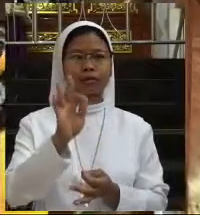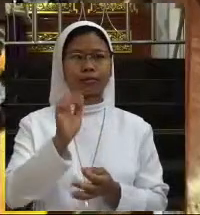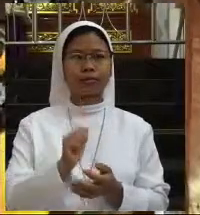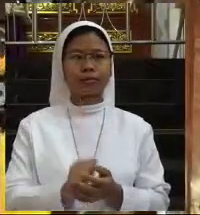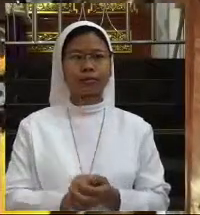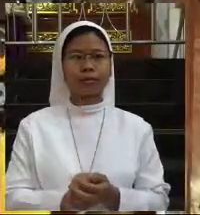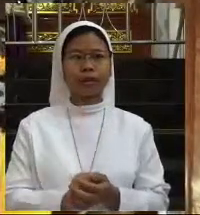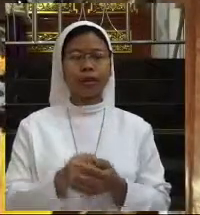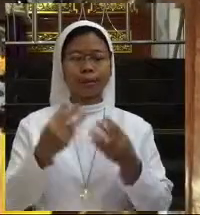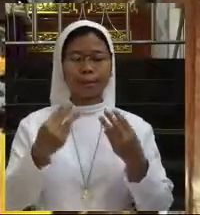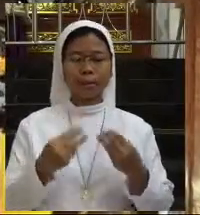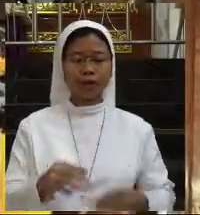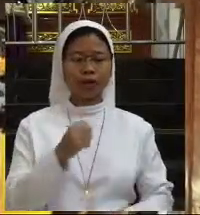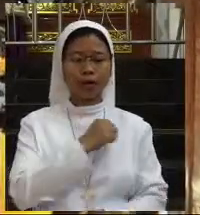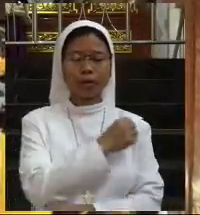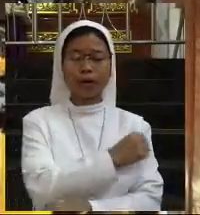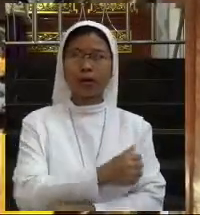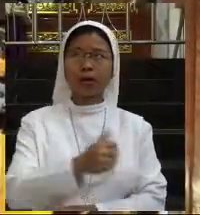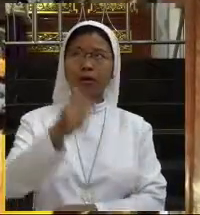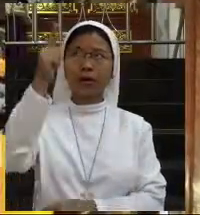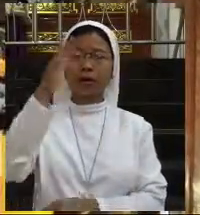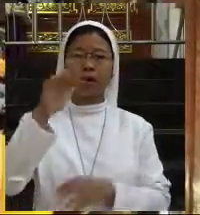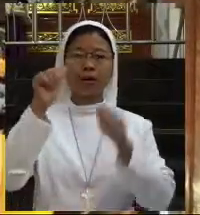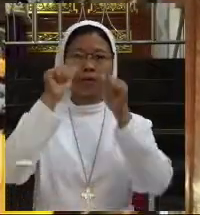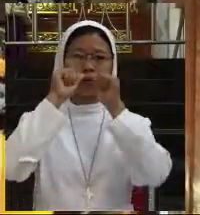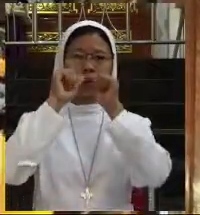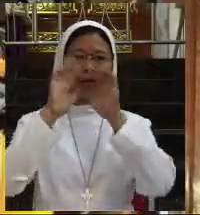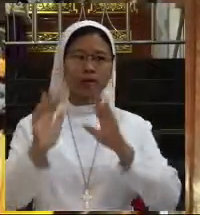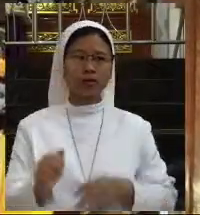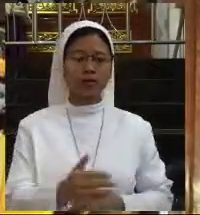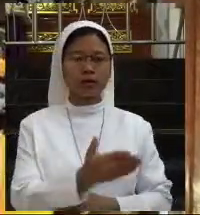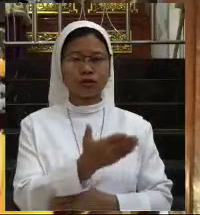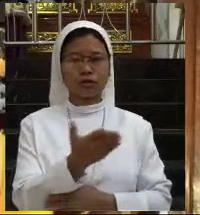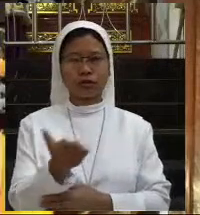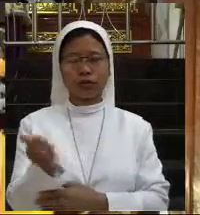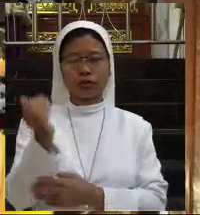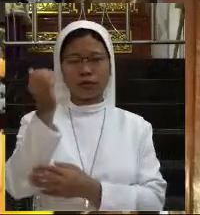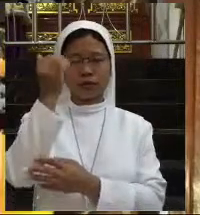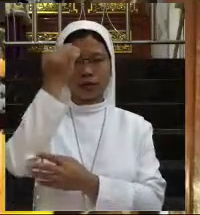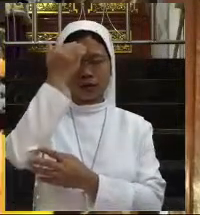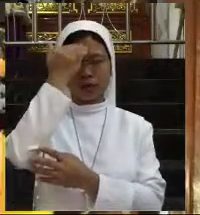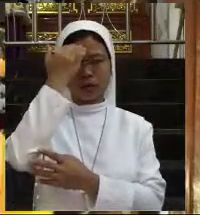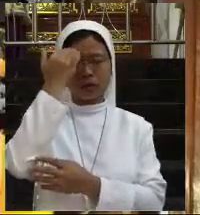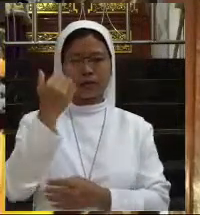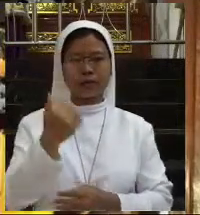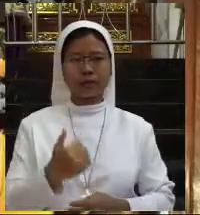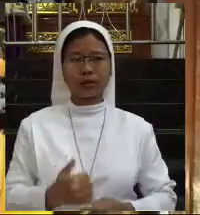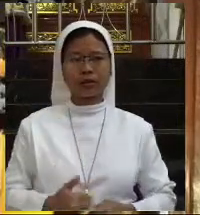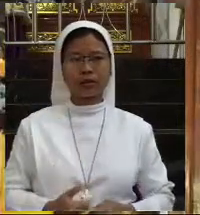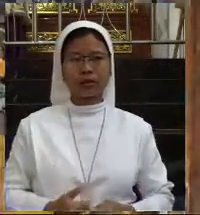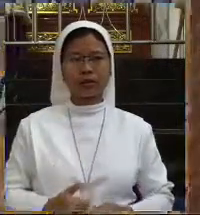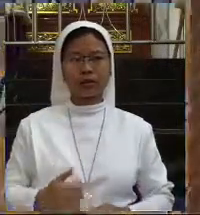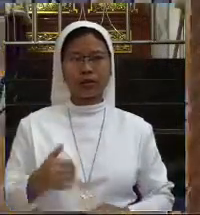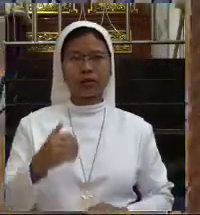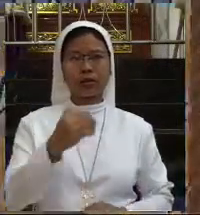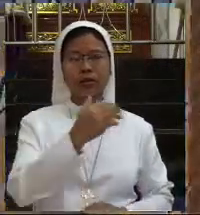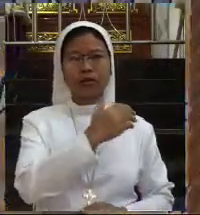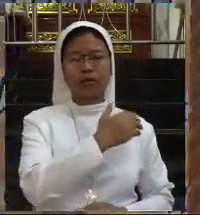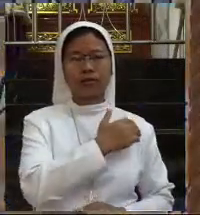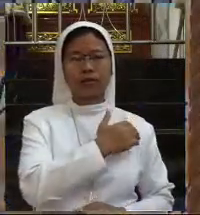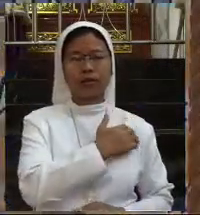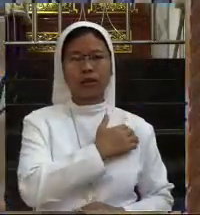spirit. May Almighty God bless you, the Father, and the